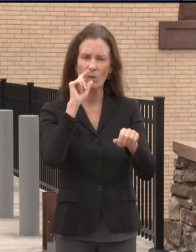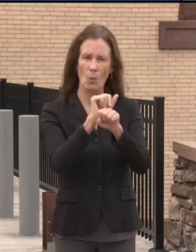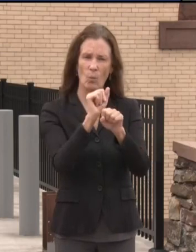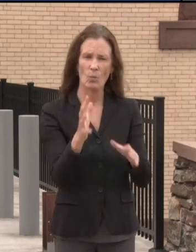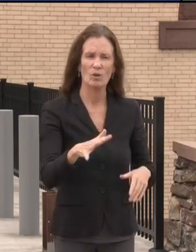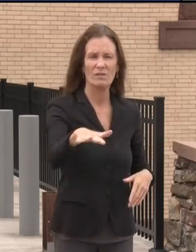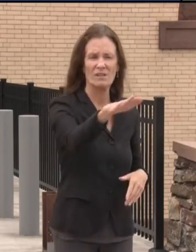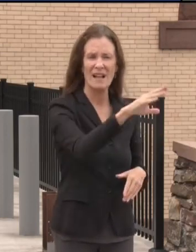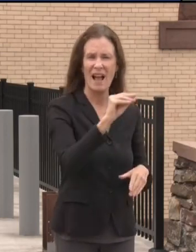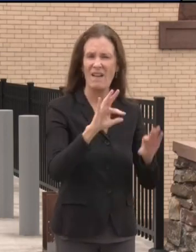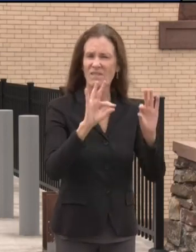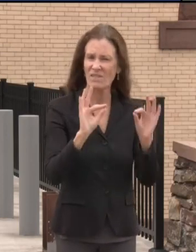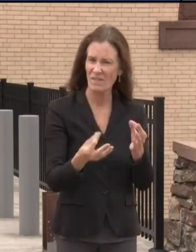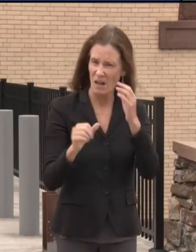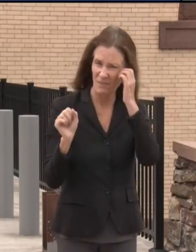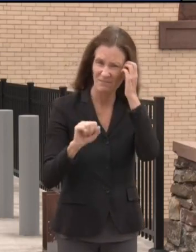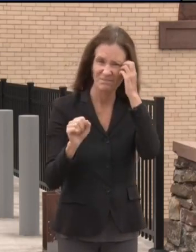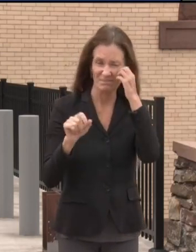79%.